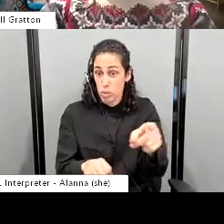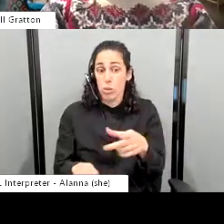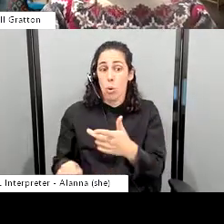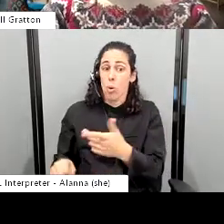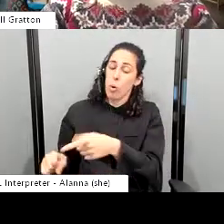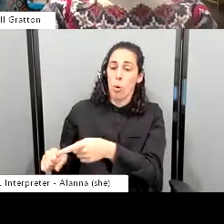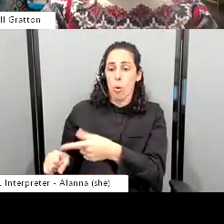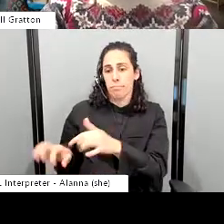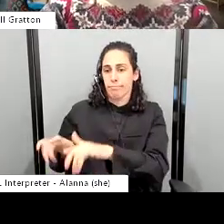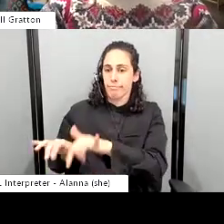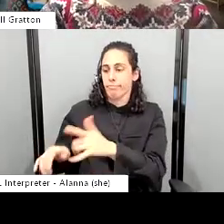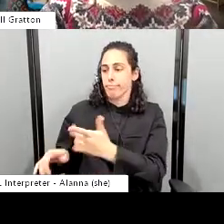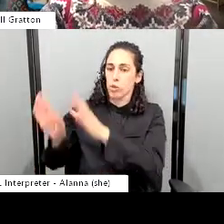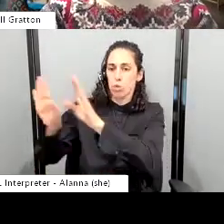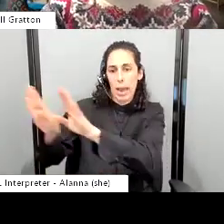great,